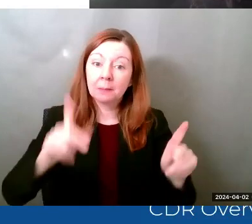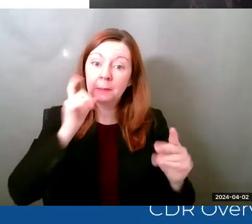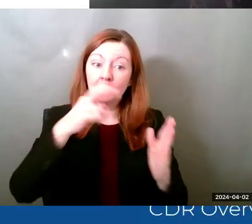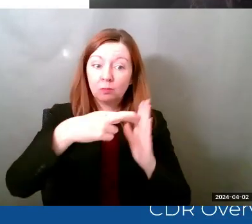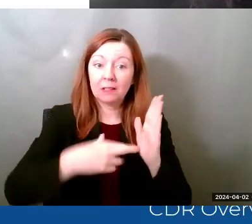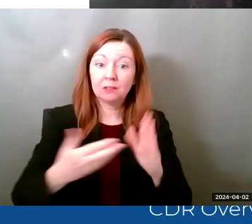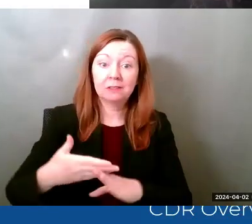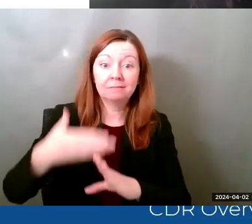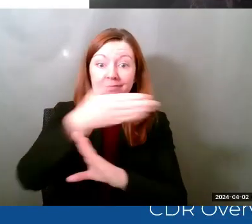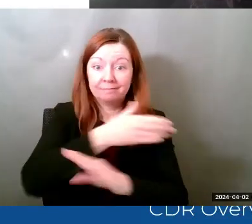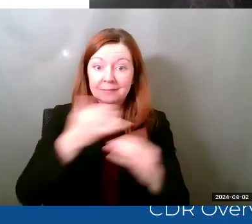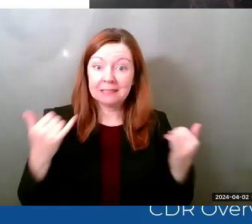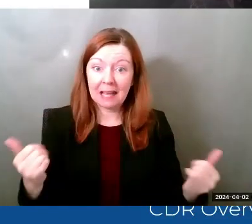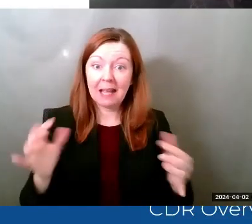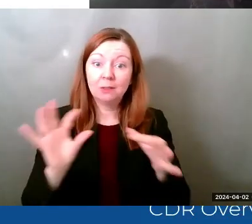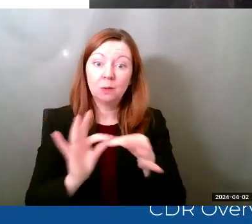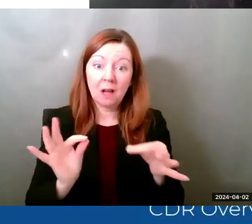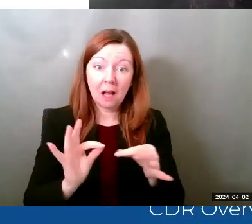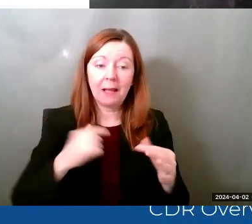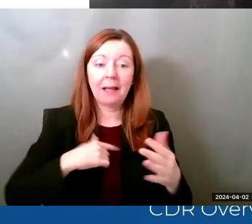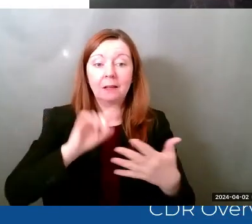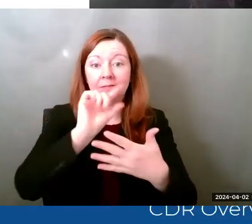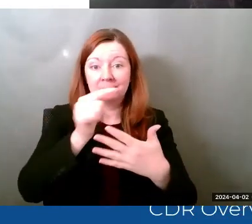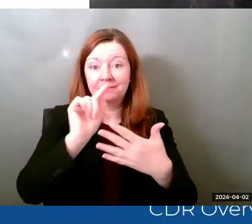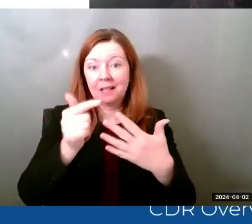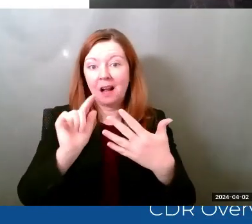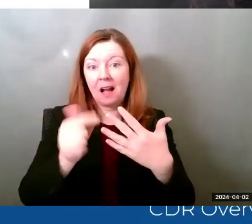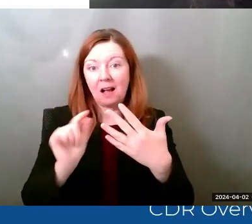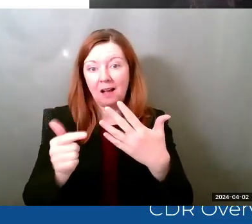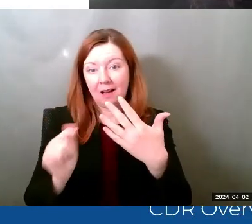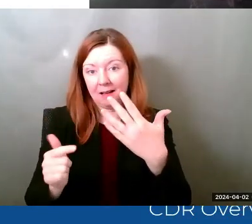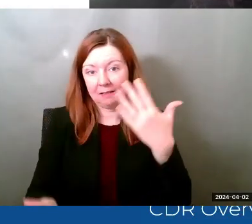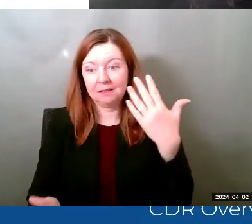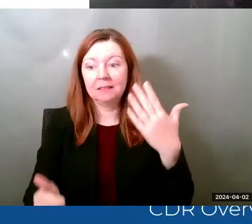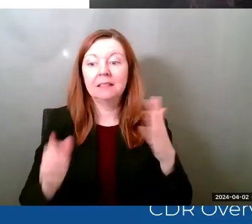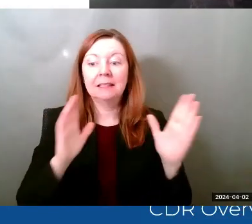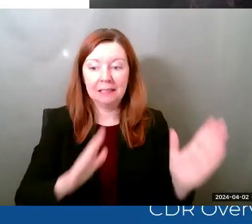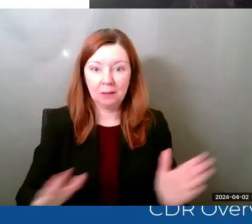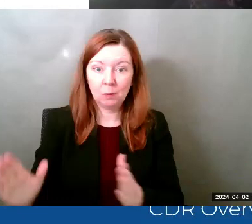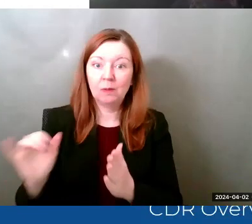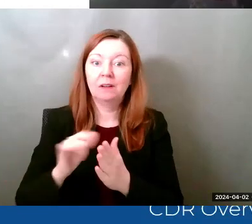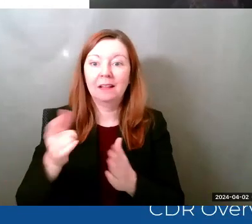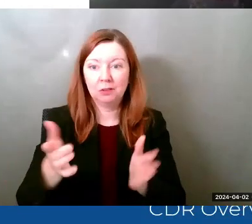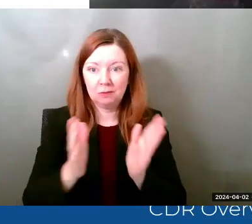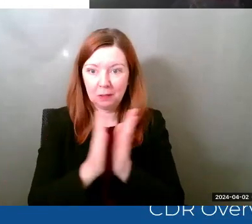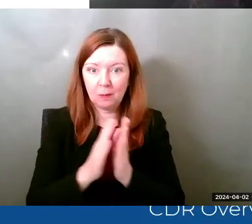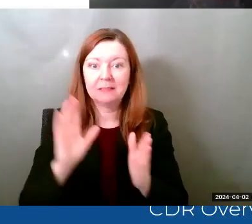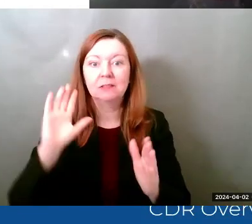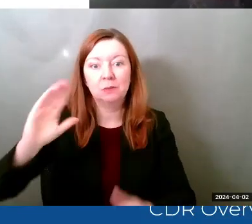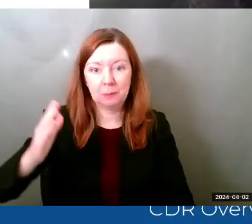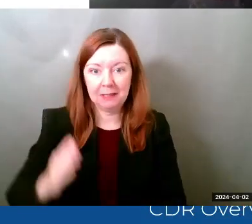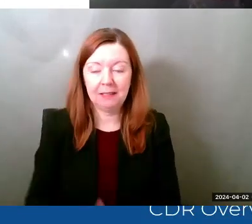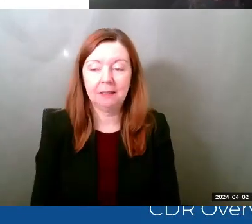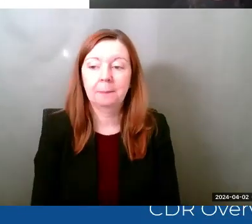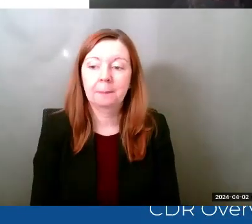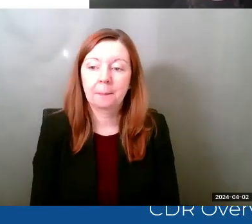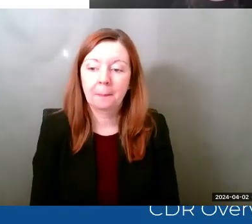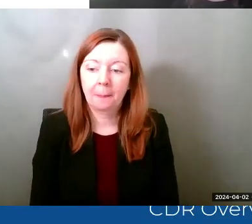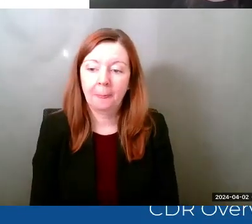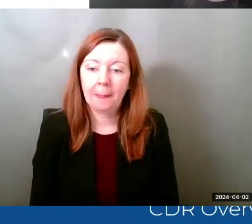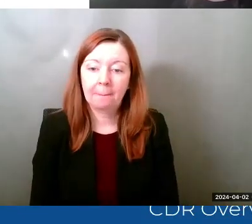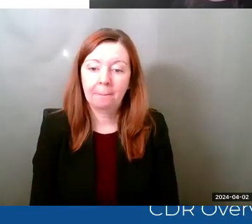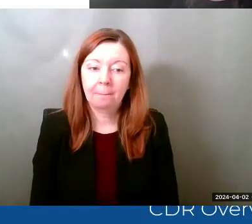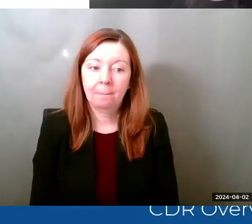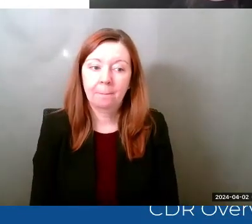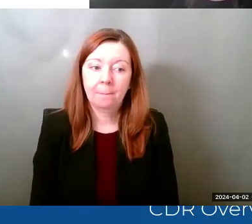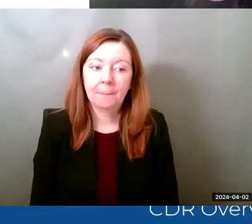to comment today will be called on in the order in which the request was received by staff.